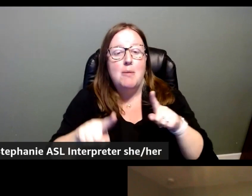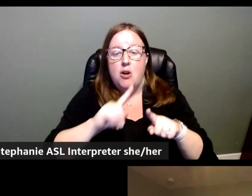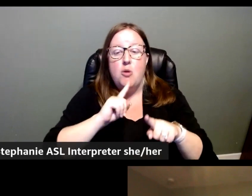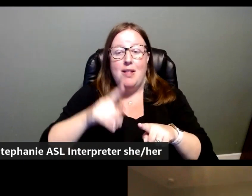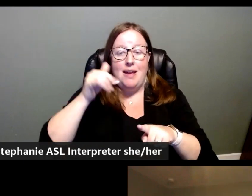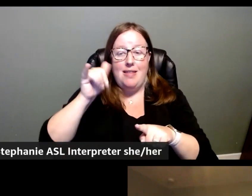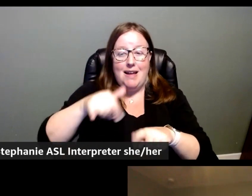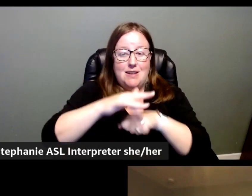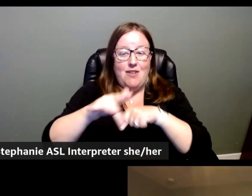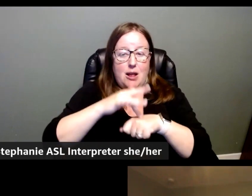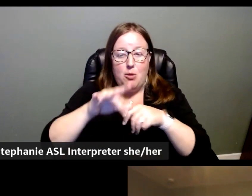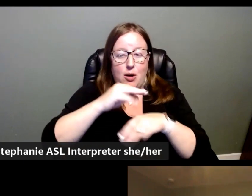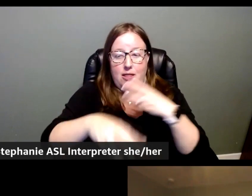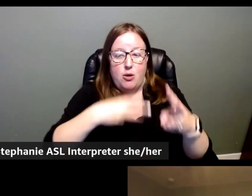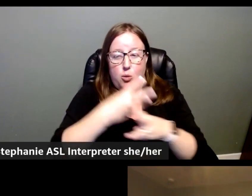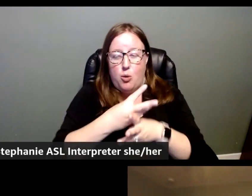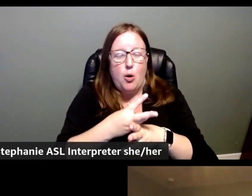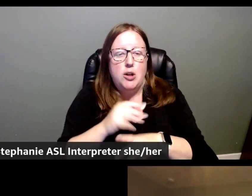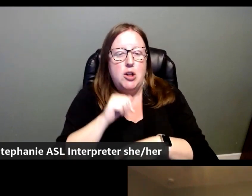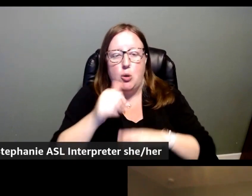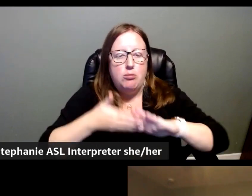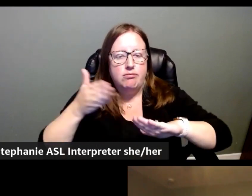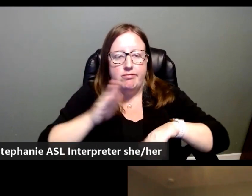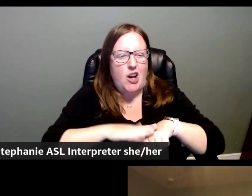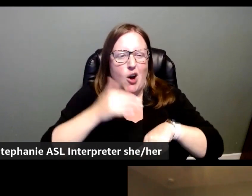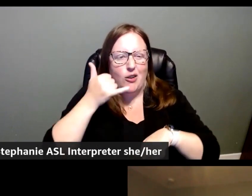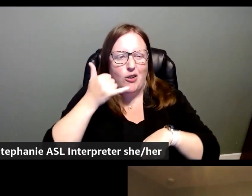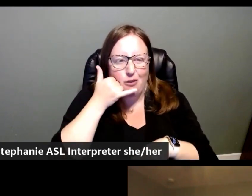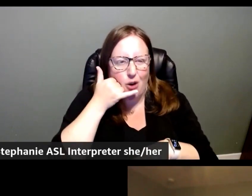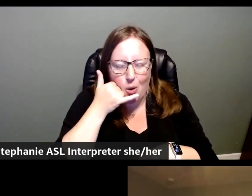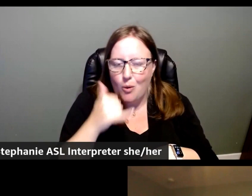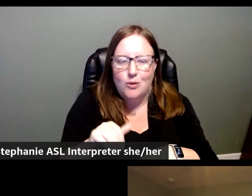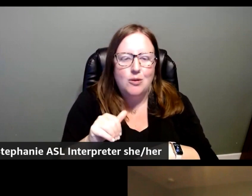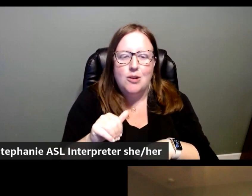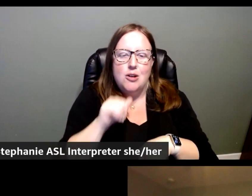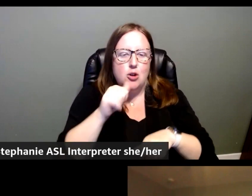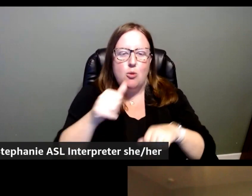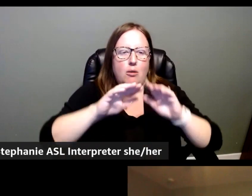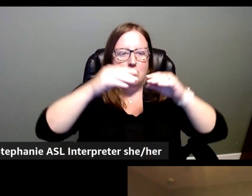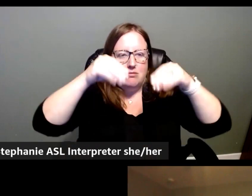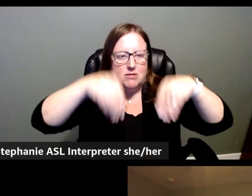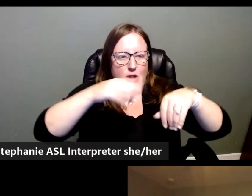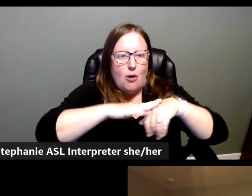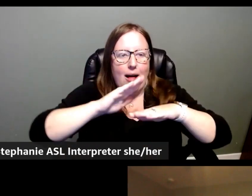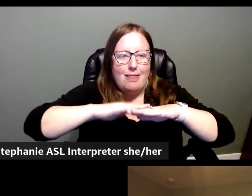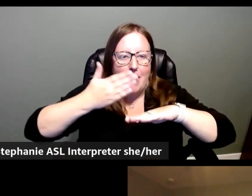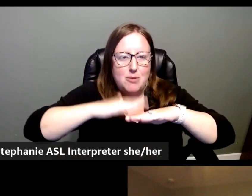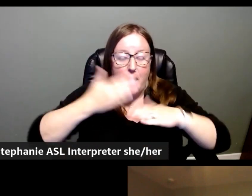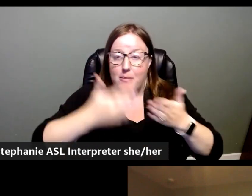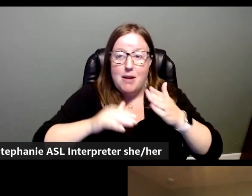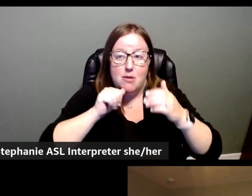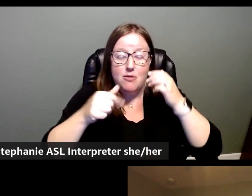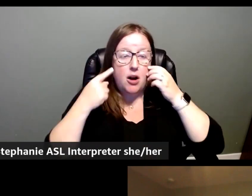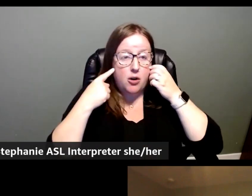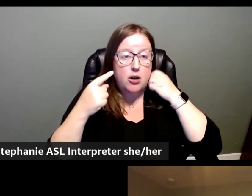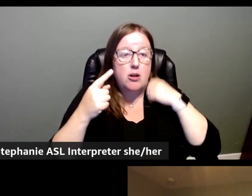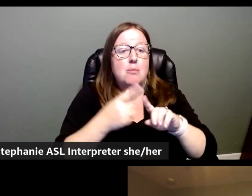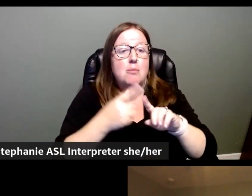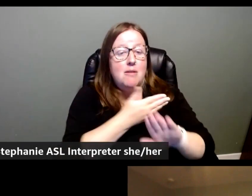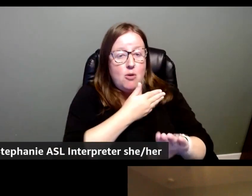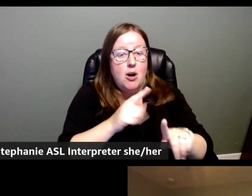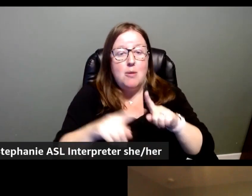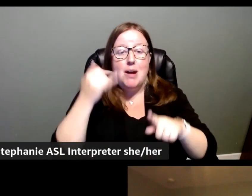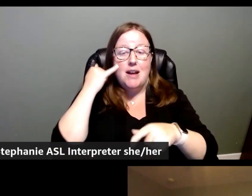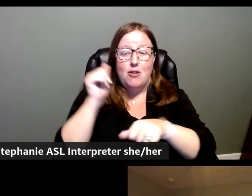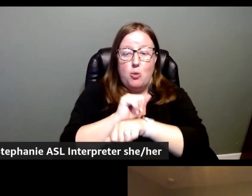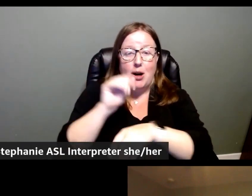world. This is not something that you're going to run on your phone, not something that you're going to install on your laptop. So a lot of people may not have heard of it. But if you work in an